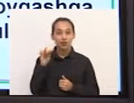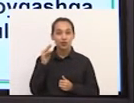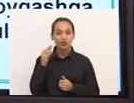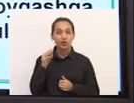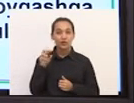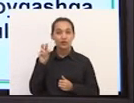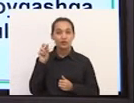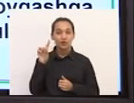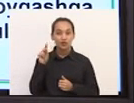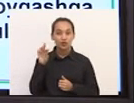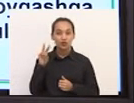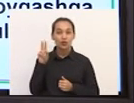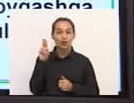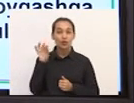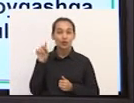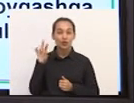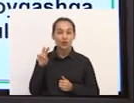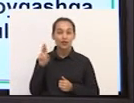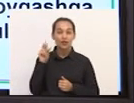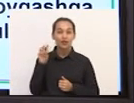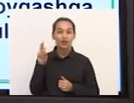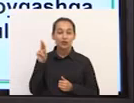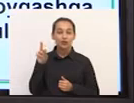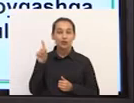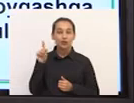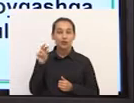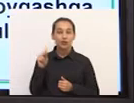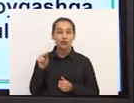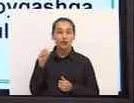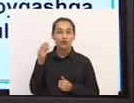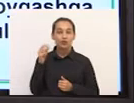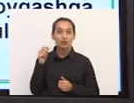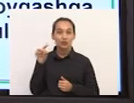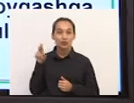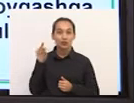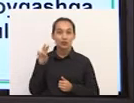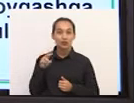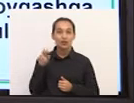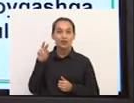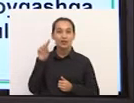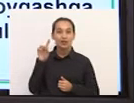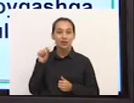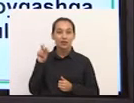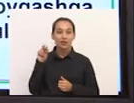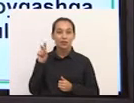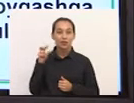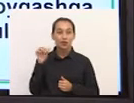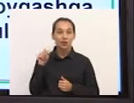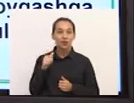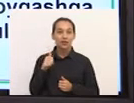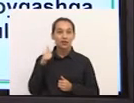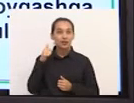pir, Rajabxo'ja pir kabi qahramonlar dostonda faqatgina ijobiy tomonlari ko'rsatilgan.